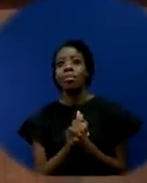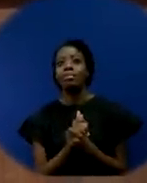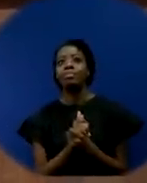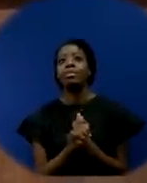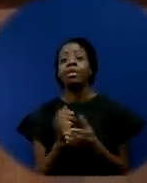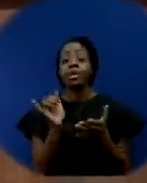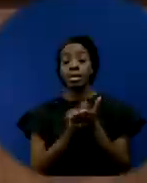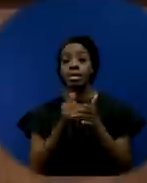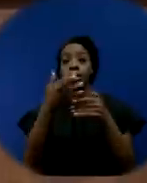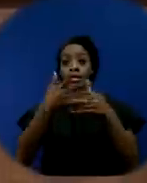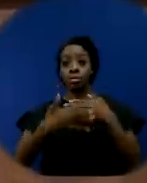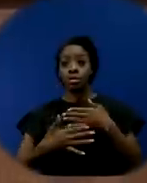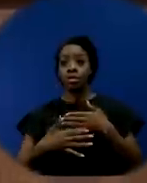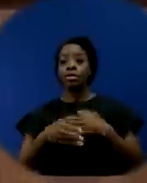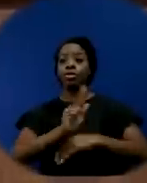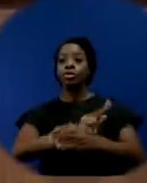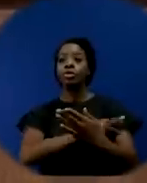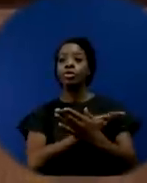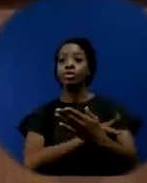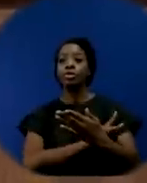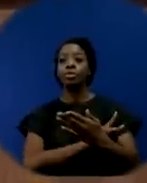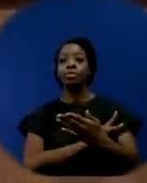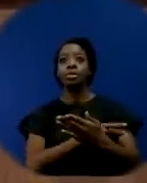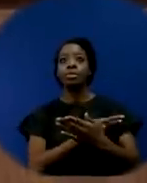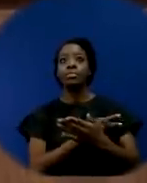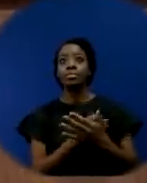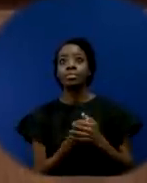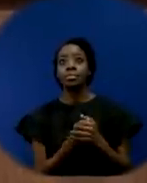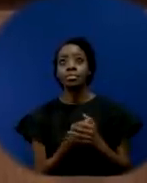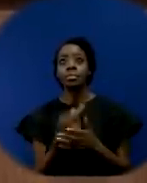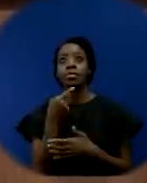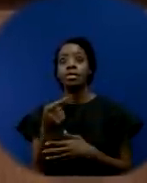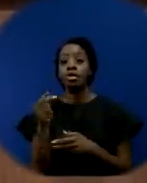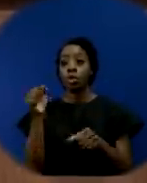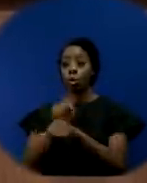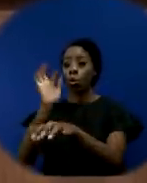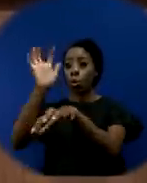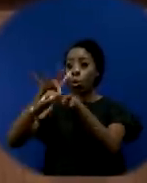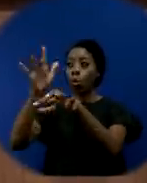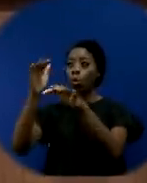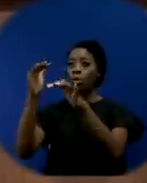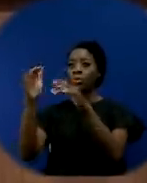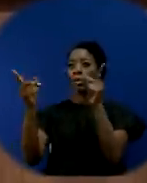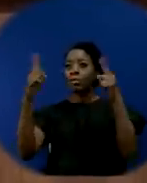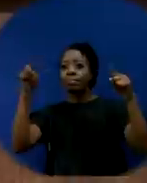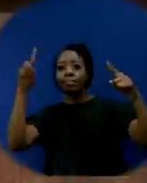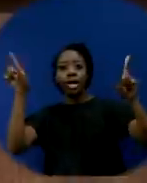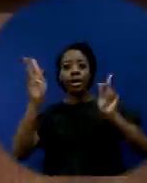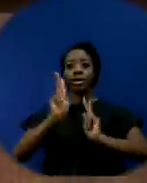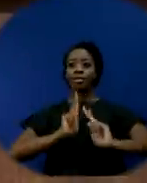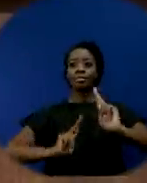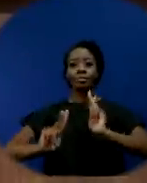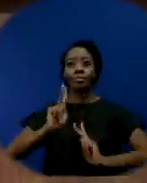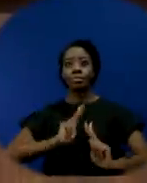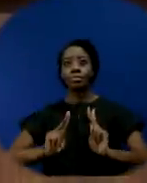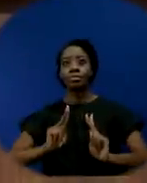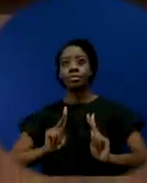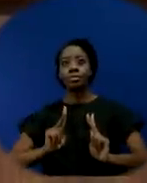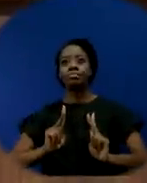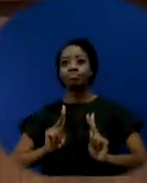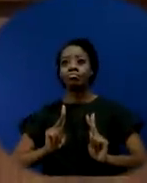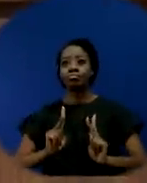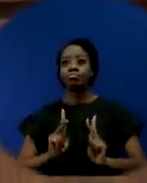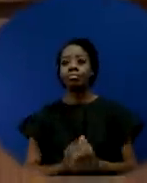That blood, according to the song, thank you, Andre Crouch, it reaches to the highest mountain. That's for the wealthy